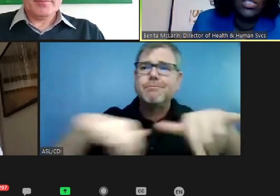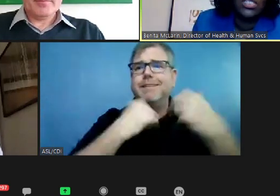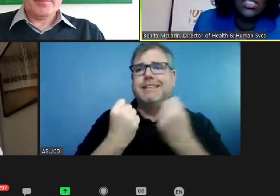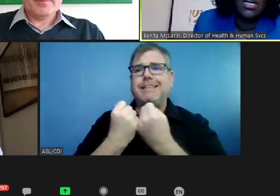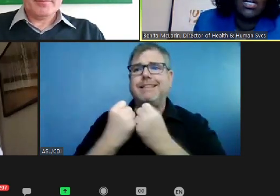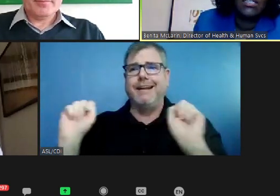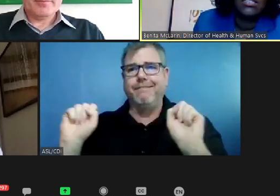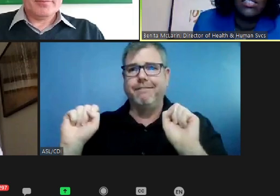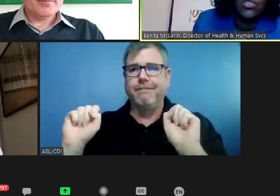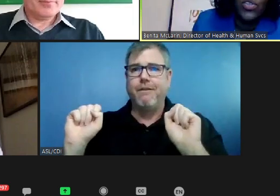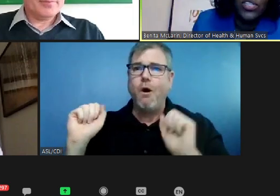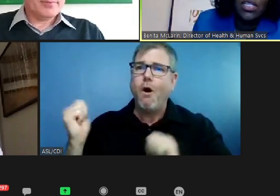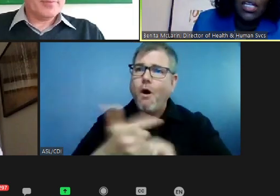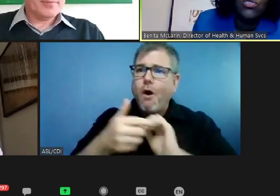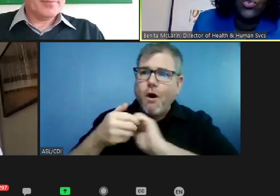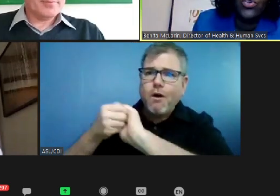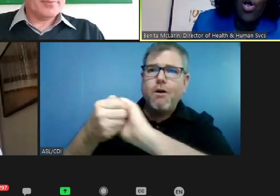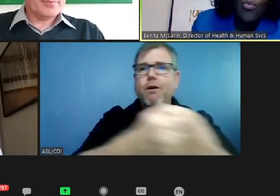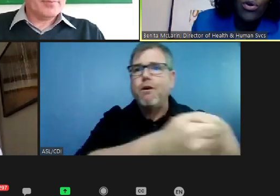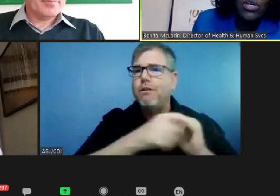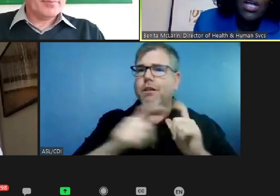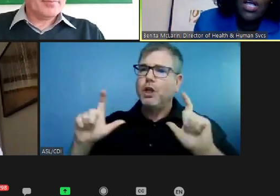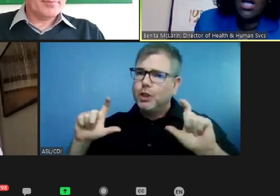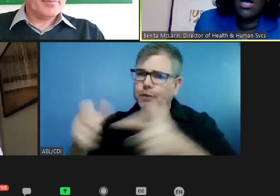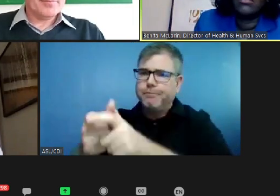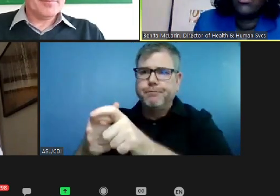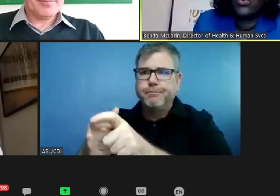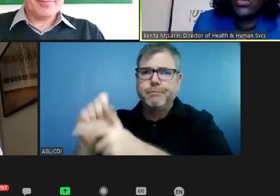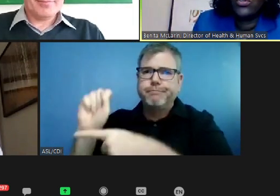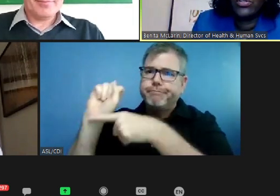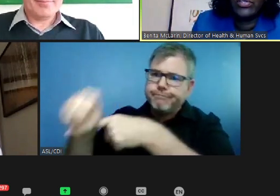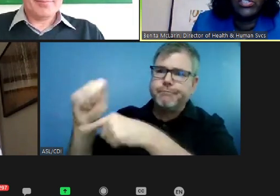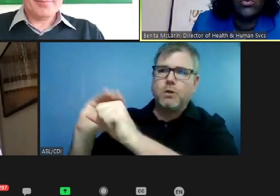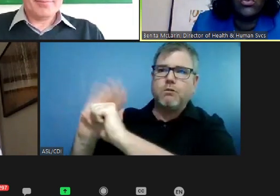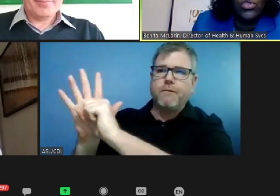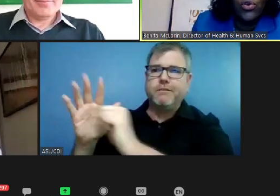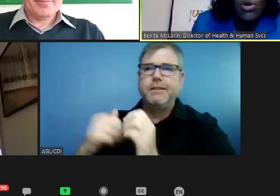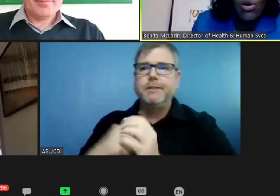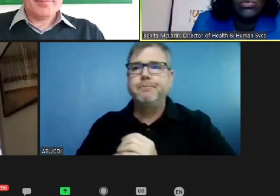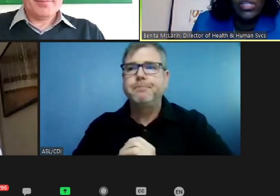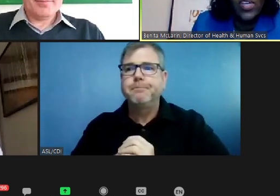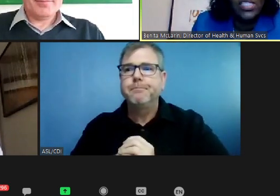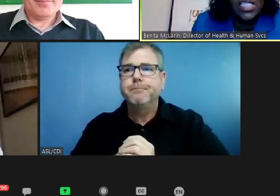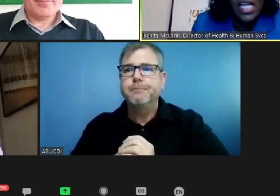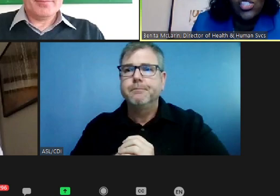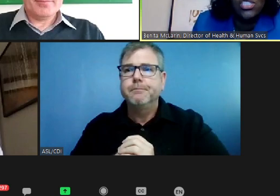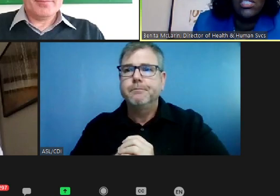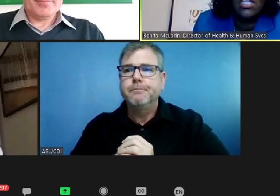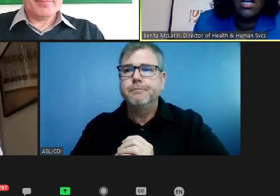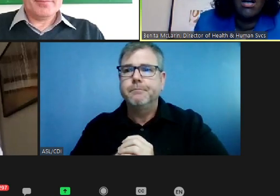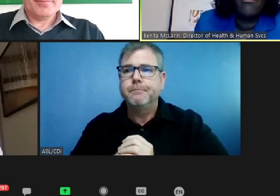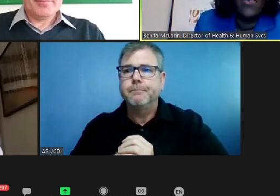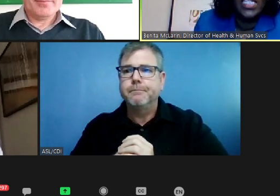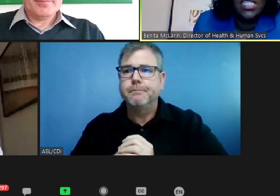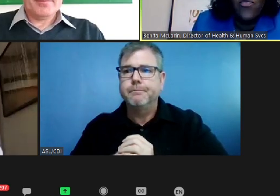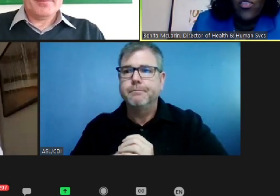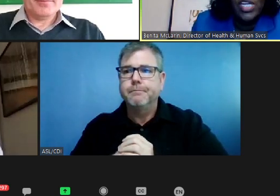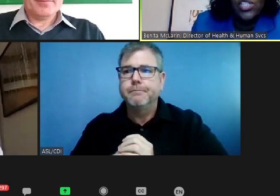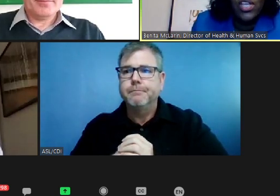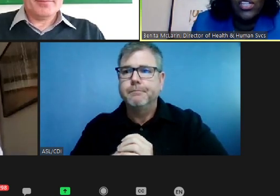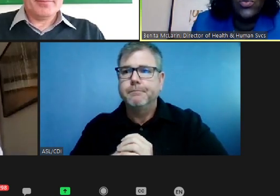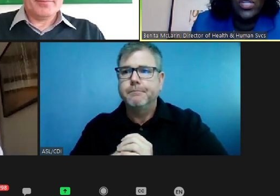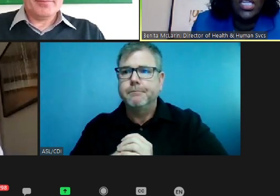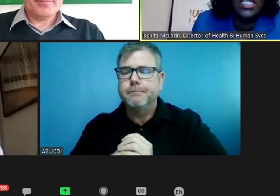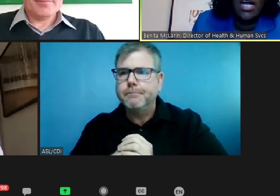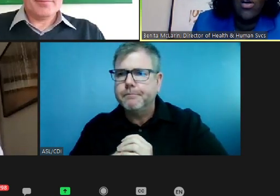to really consider these things, do your homework, do your own investigation, find the